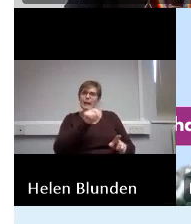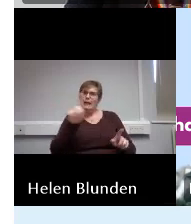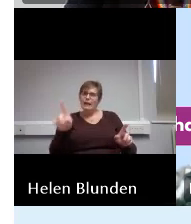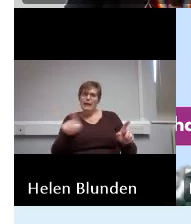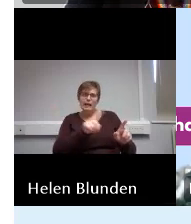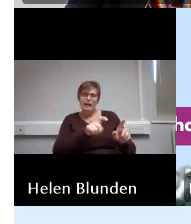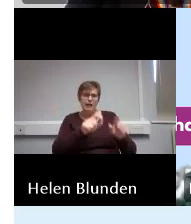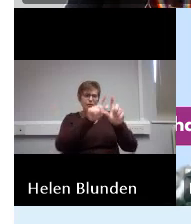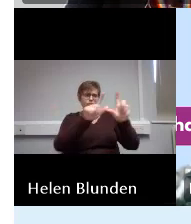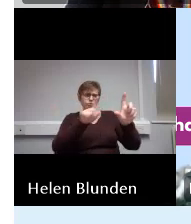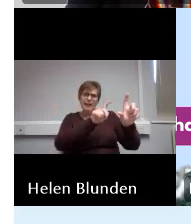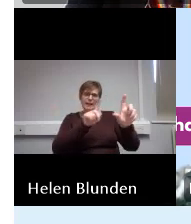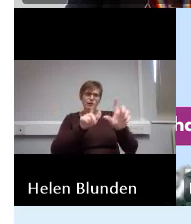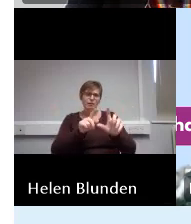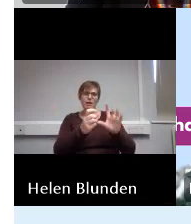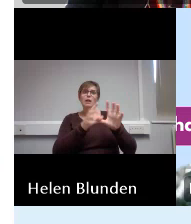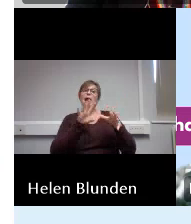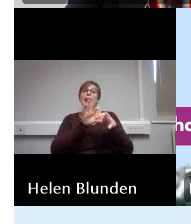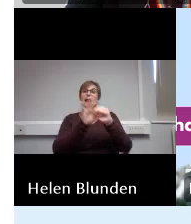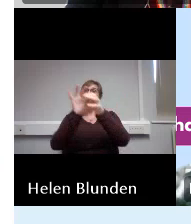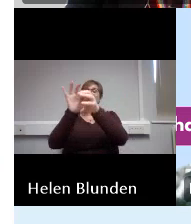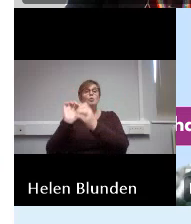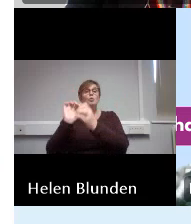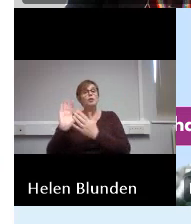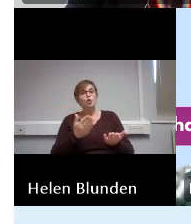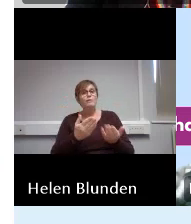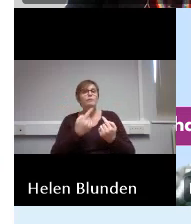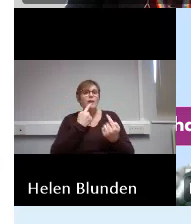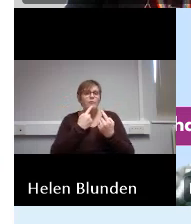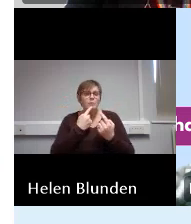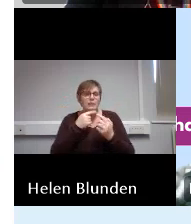and there is a link to those services.